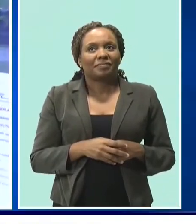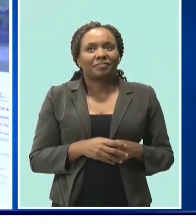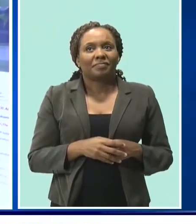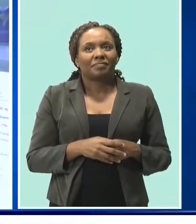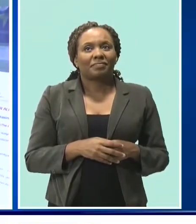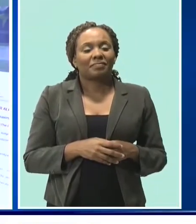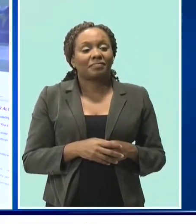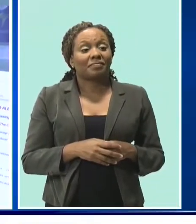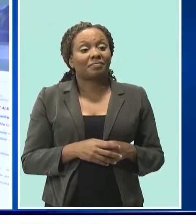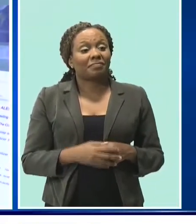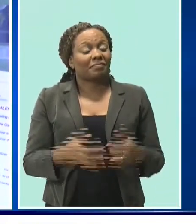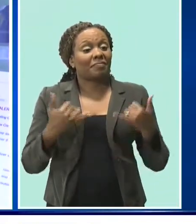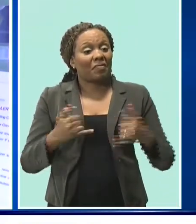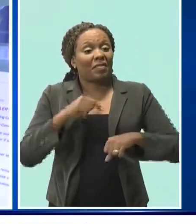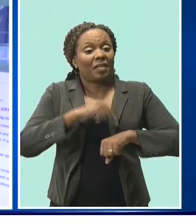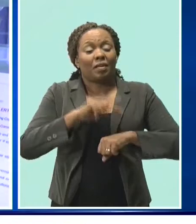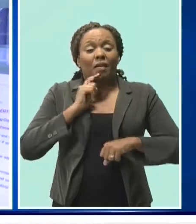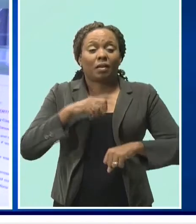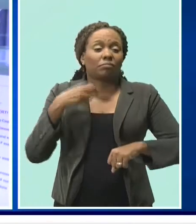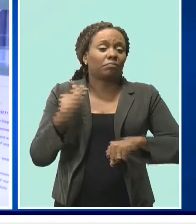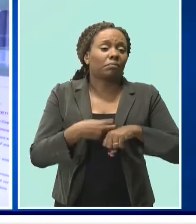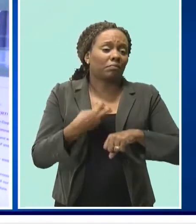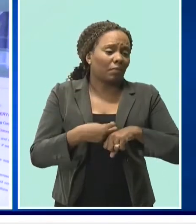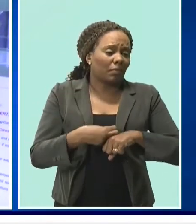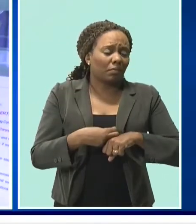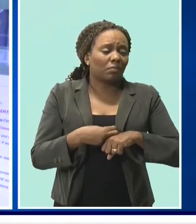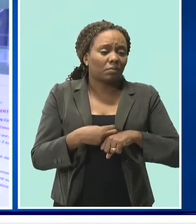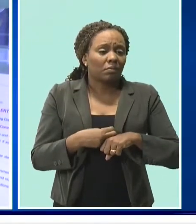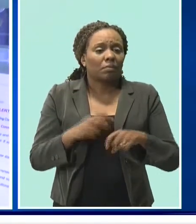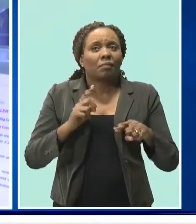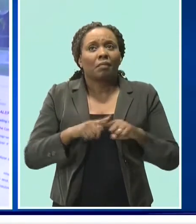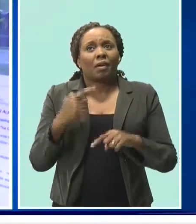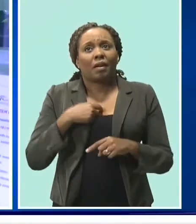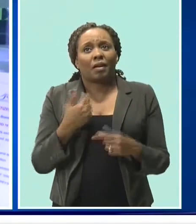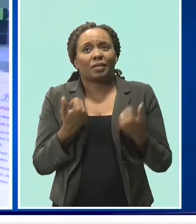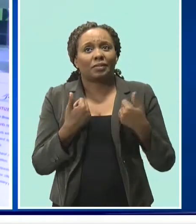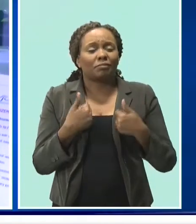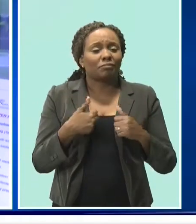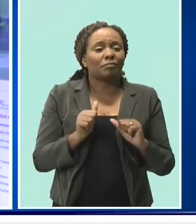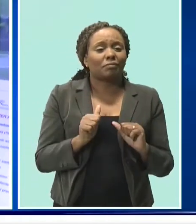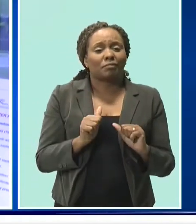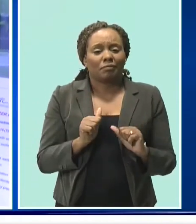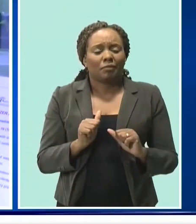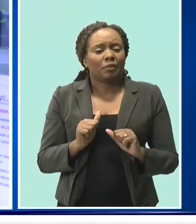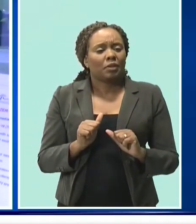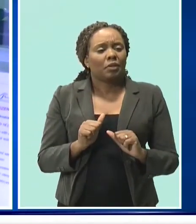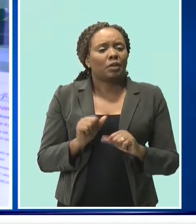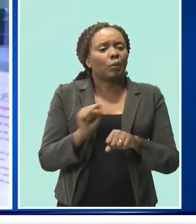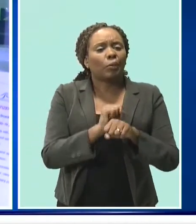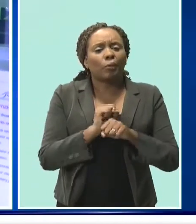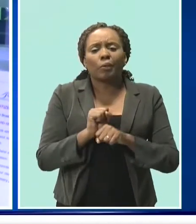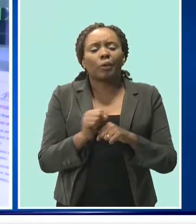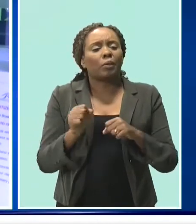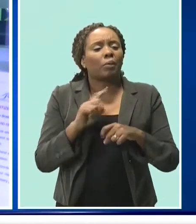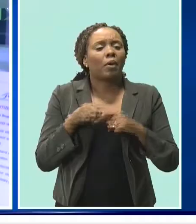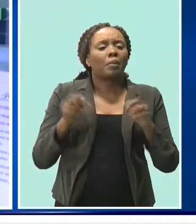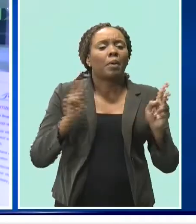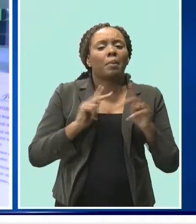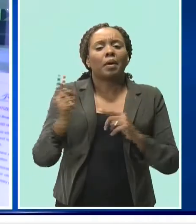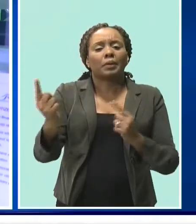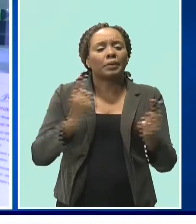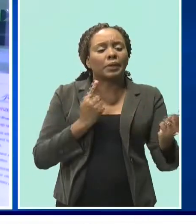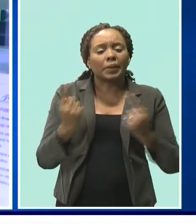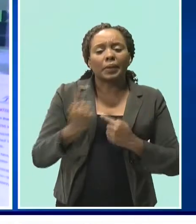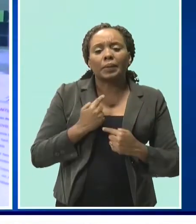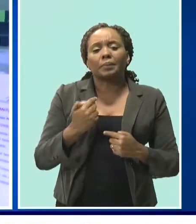is like a little difficult, but at the same time, I try to carry out my duties in that when everybody come, I try